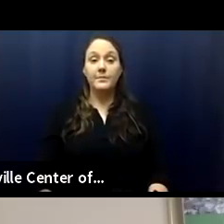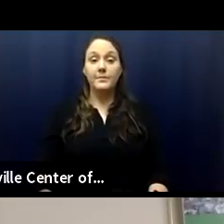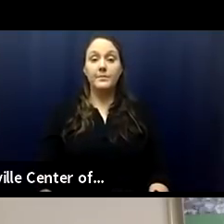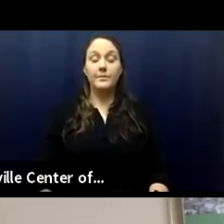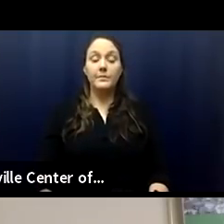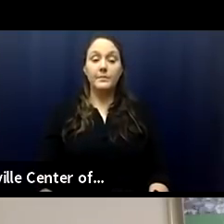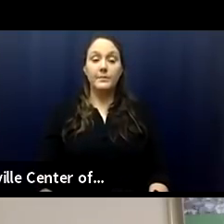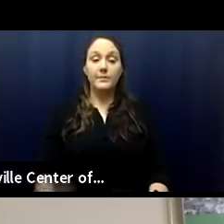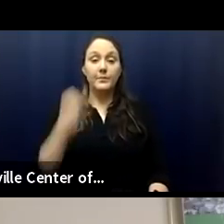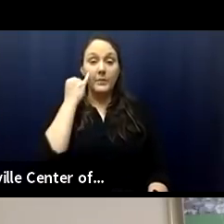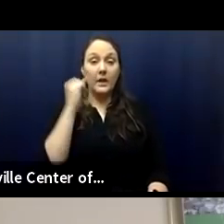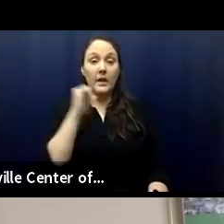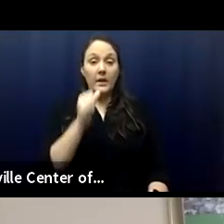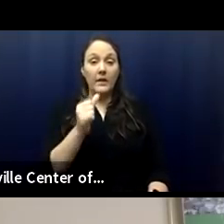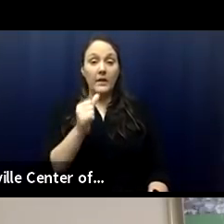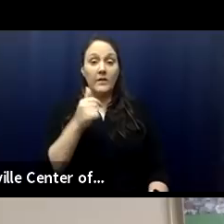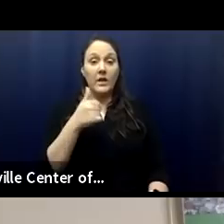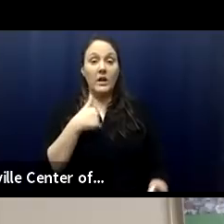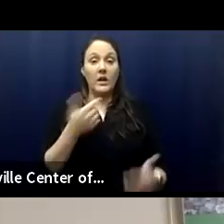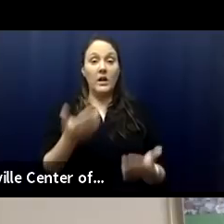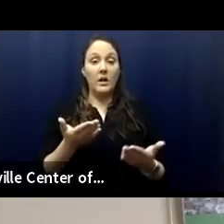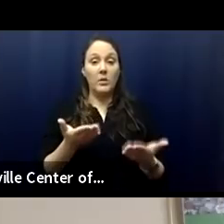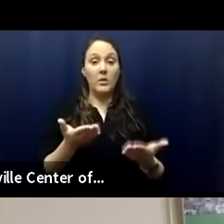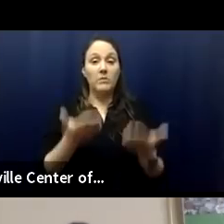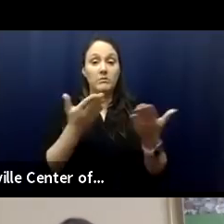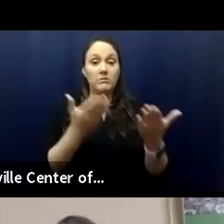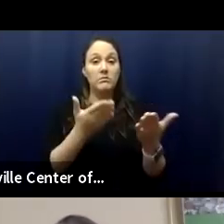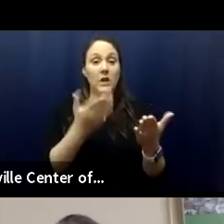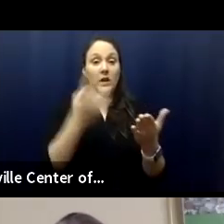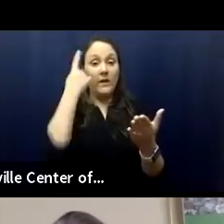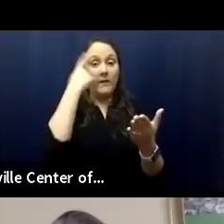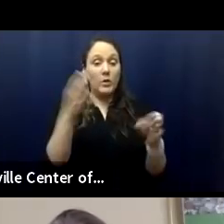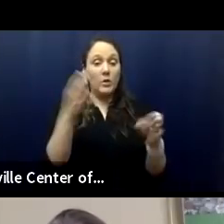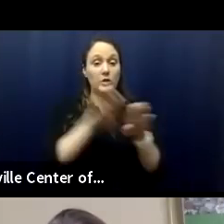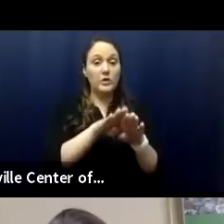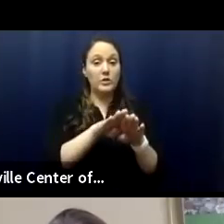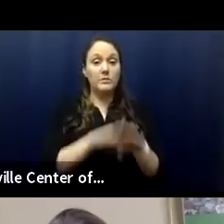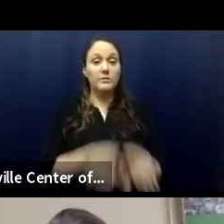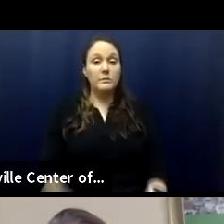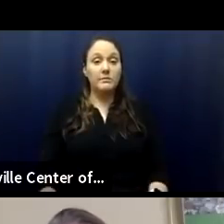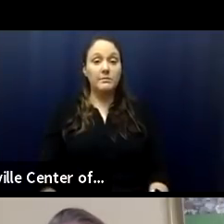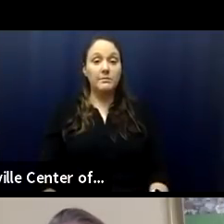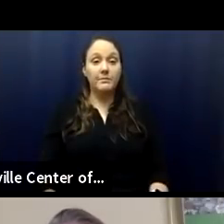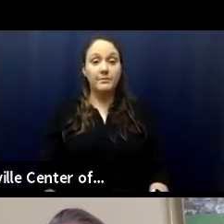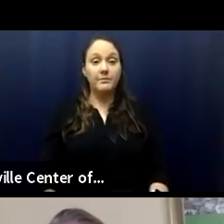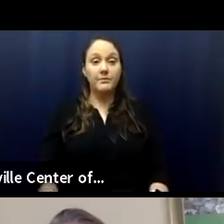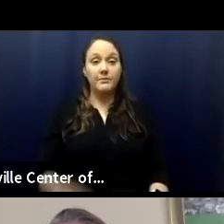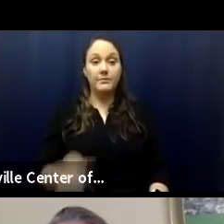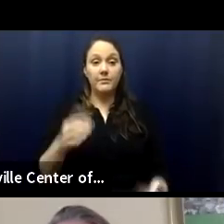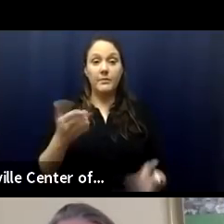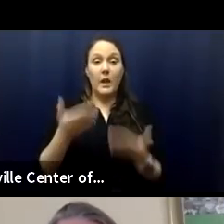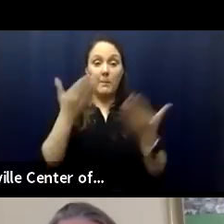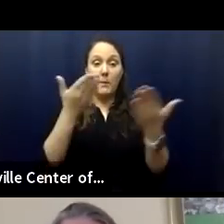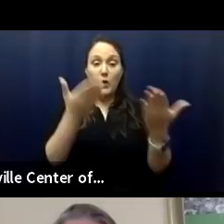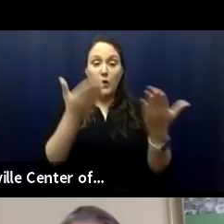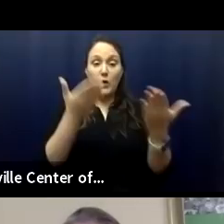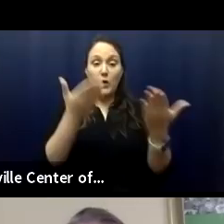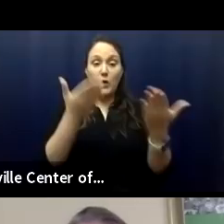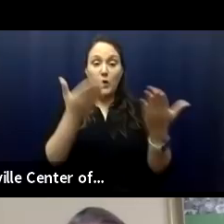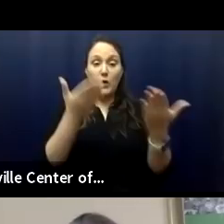If not, I'll entertain a motion for adjournment in a second. So moved.